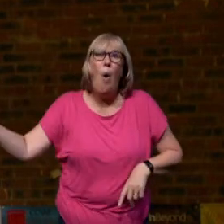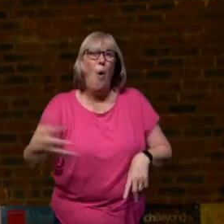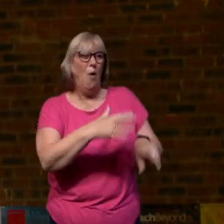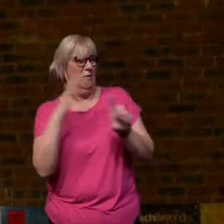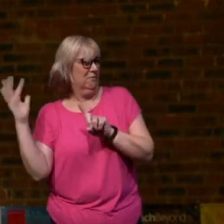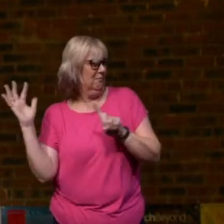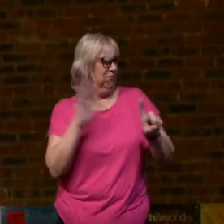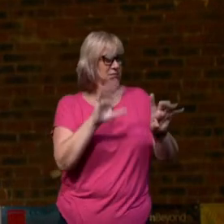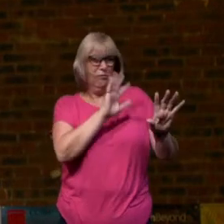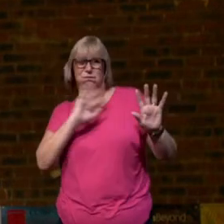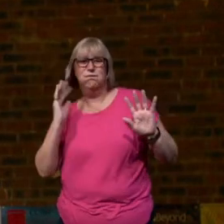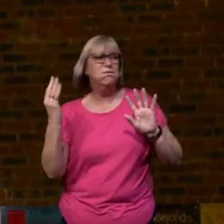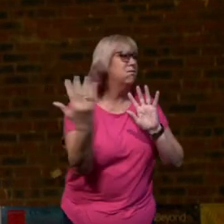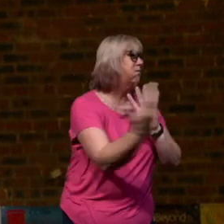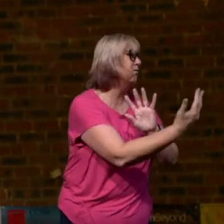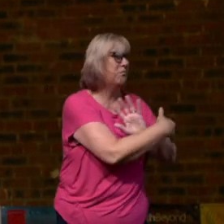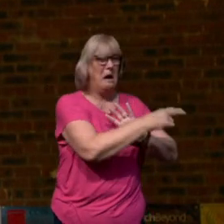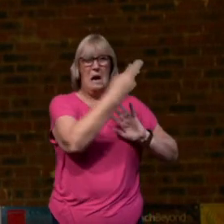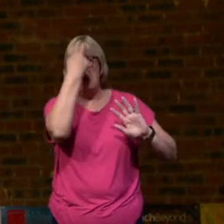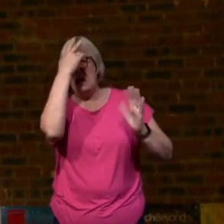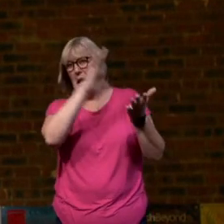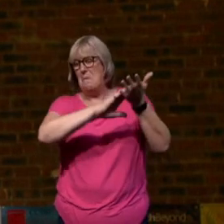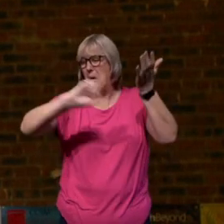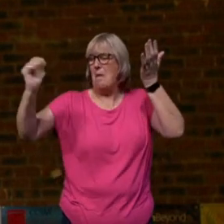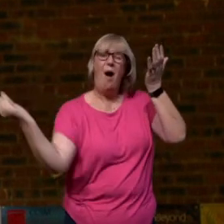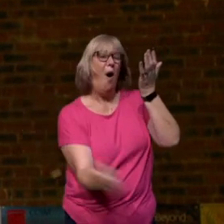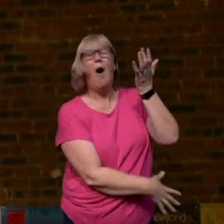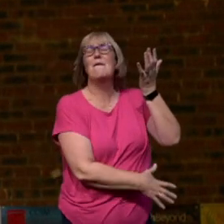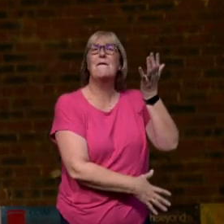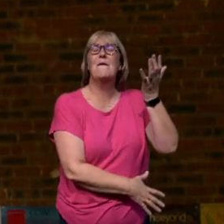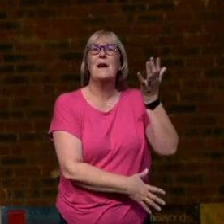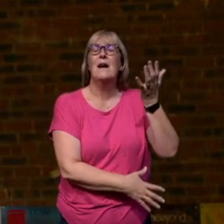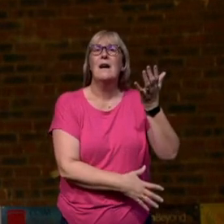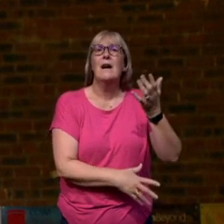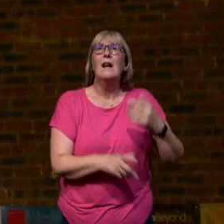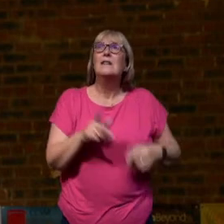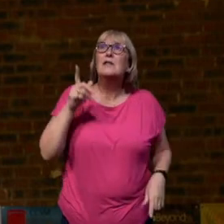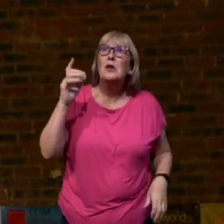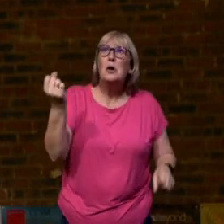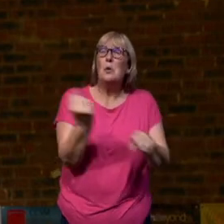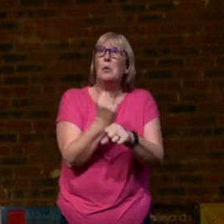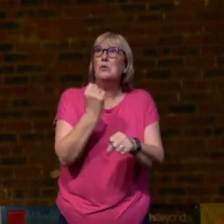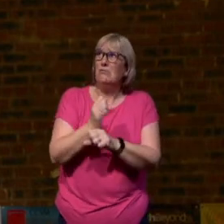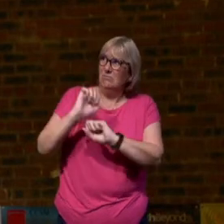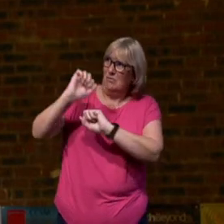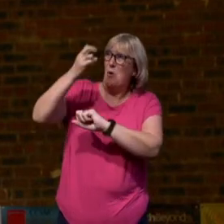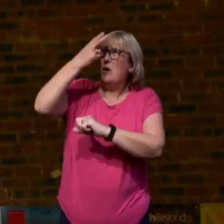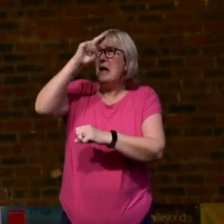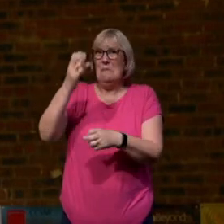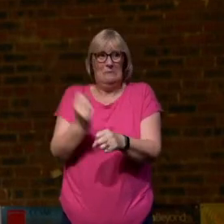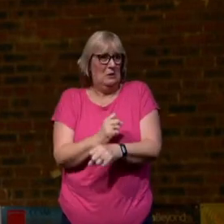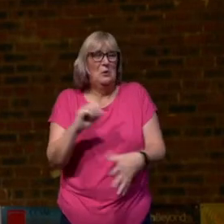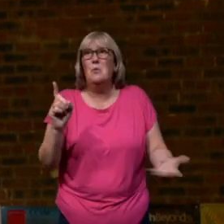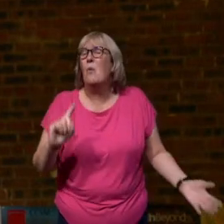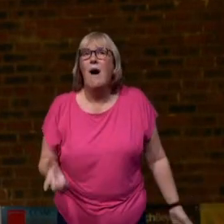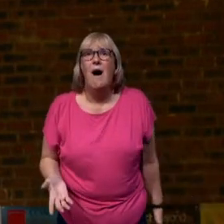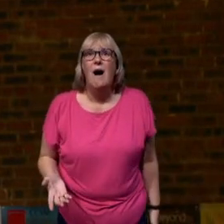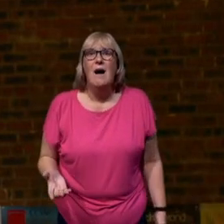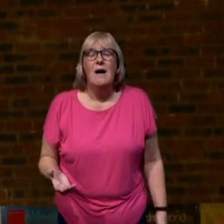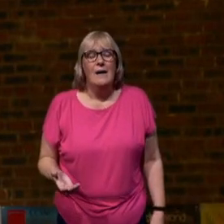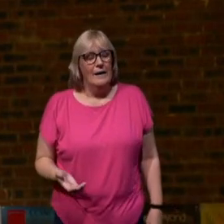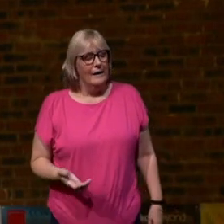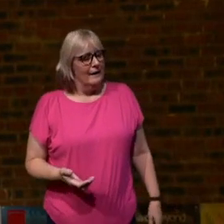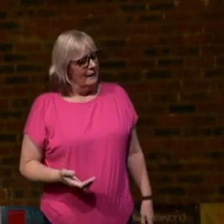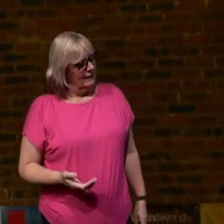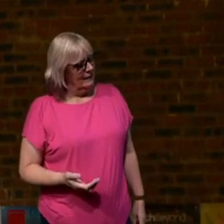surround us and wipe out our name from the earth. What then will you do for your own great name?" The Lord said